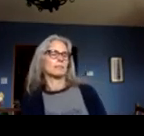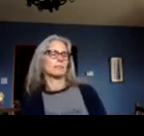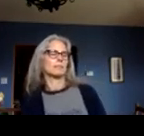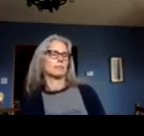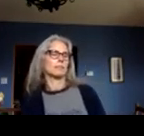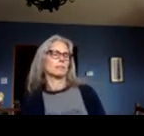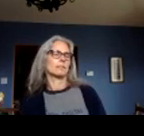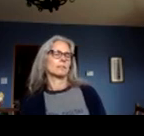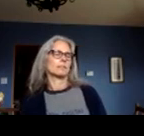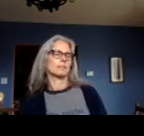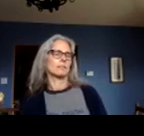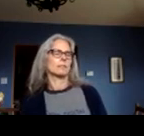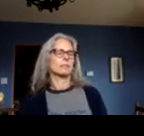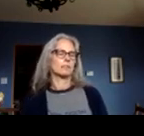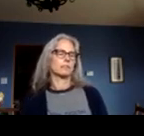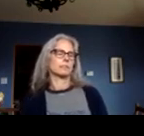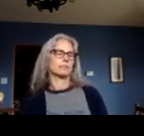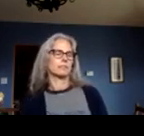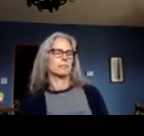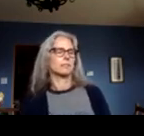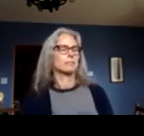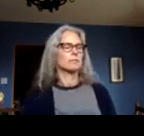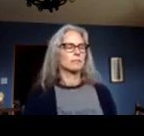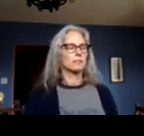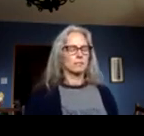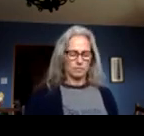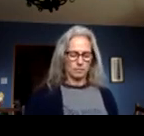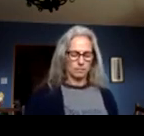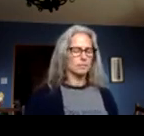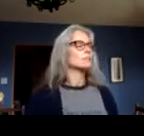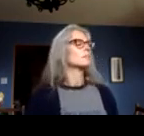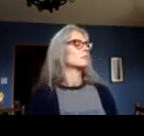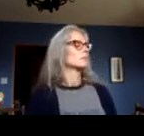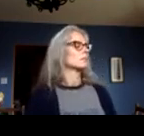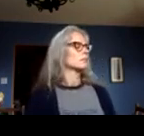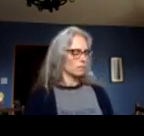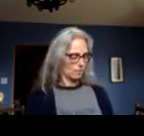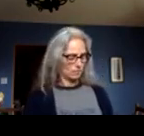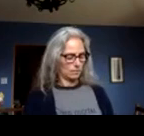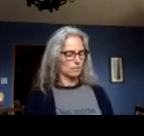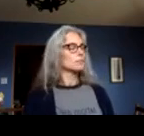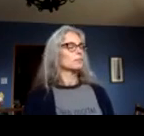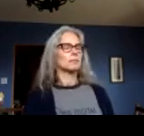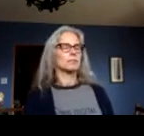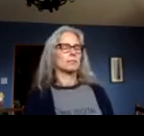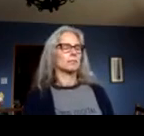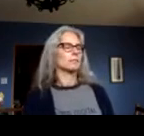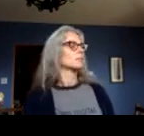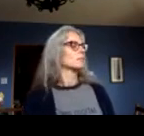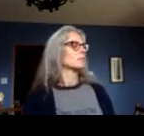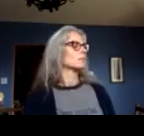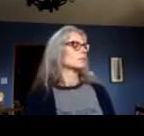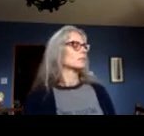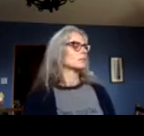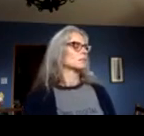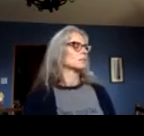9:05 tomorrow morning. So that's a pretty cool feature. You can also save it as a draft. So someone said, how do I make it private? So